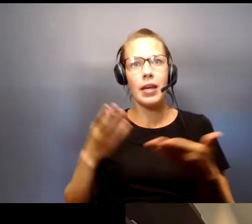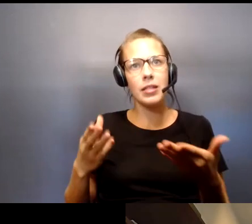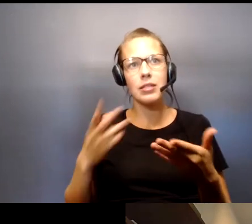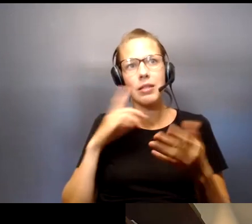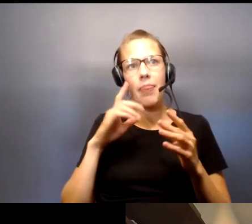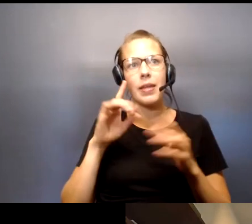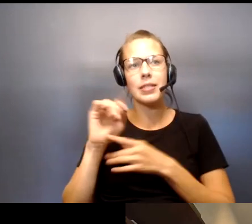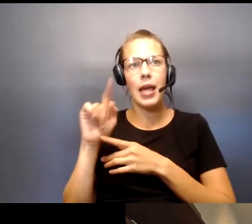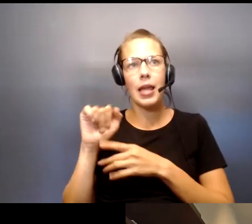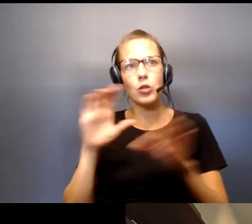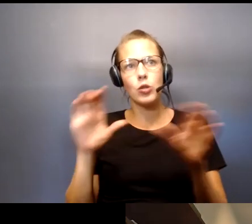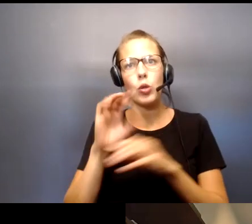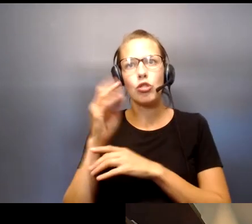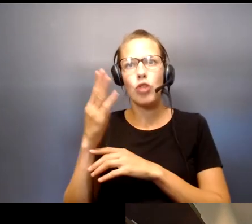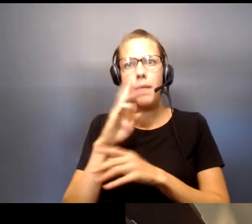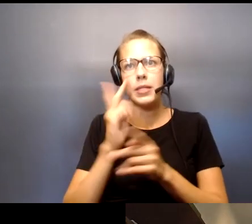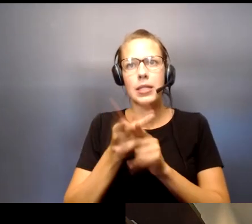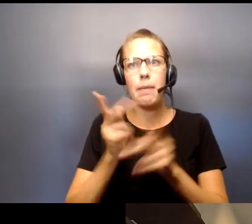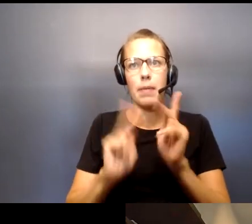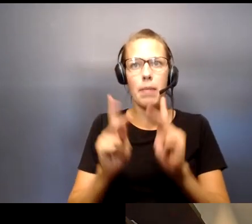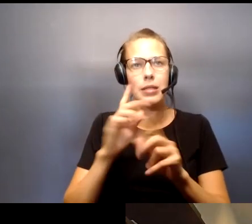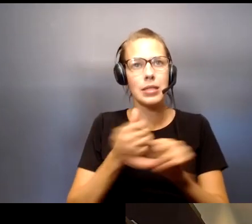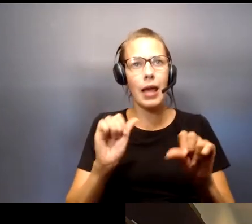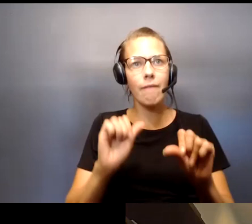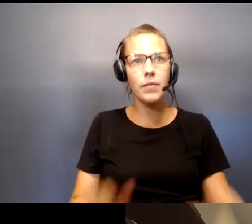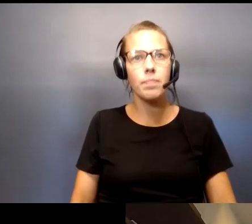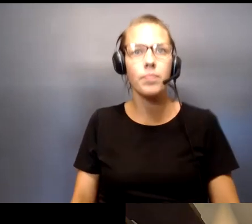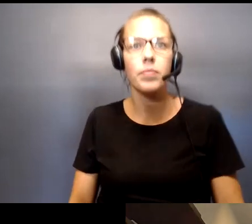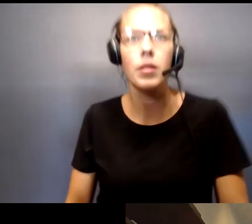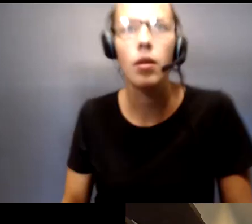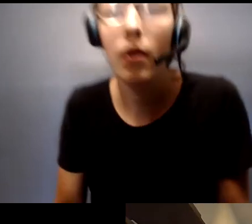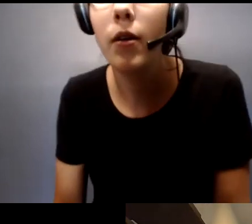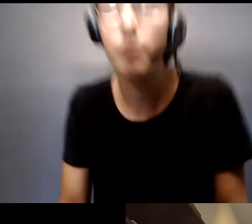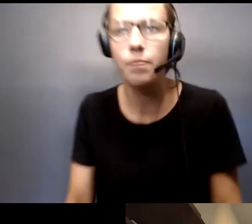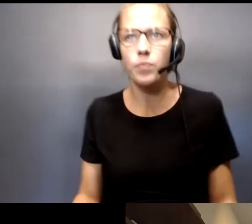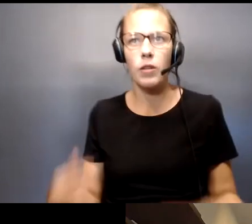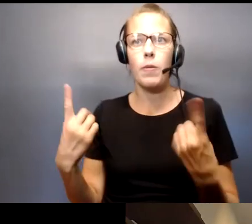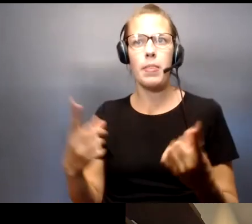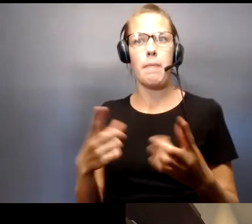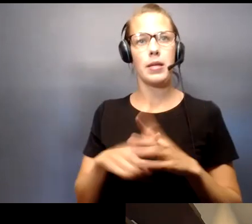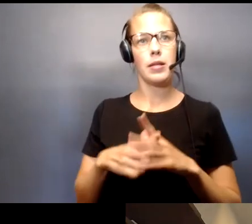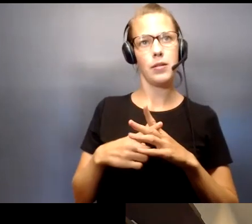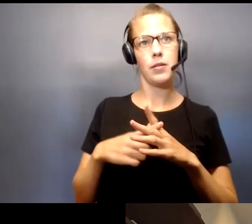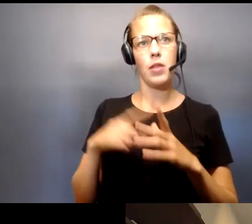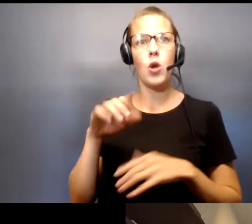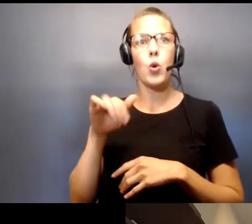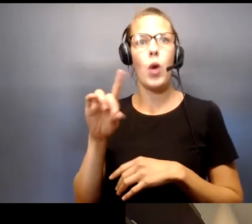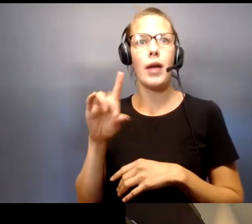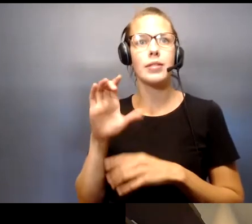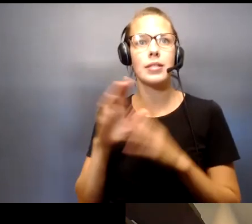our jobs and keep people safe and healthy. From the beginning, the Quad Cities business community